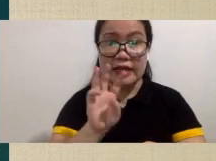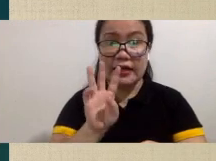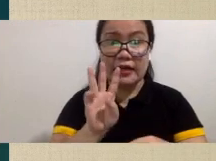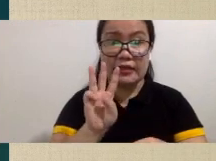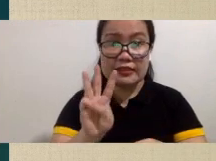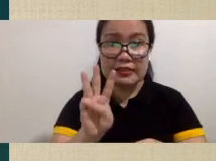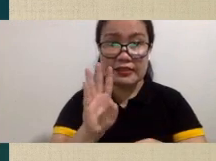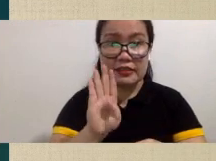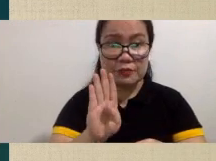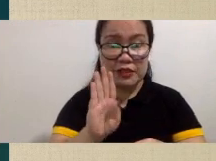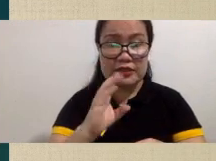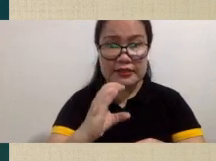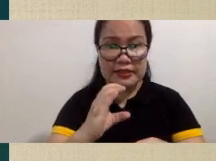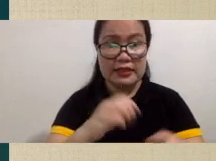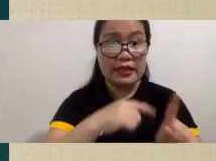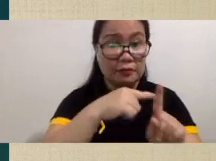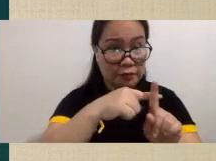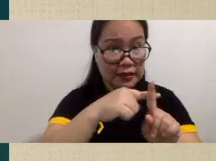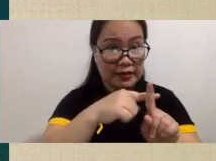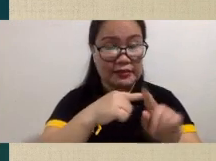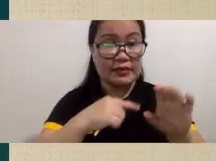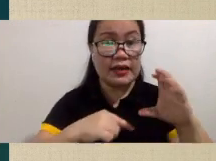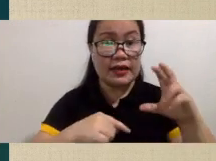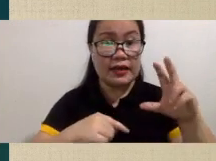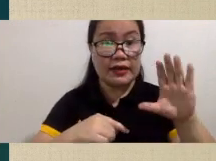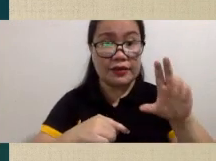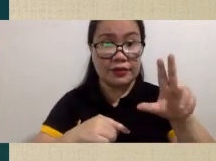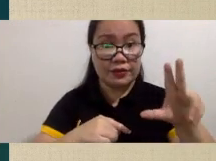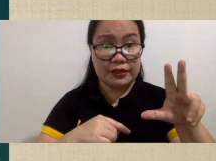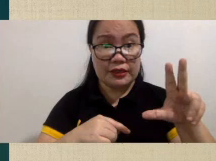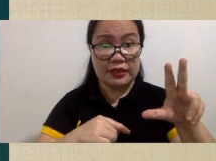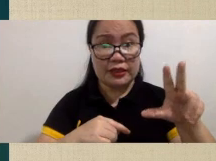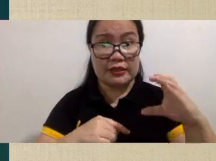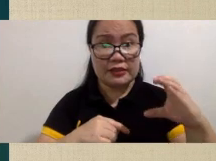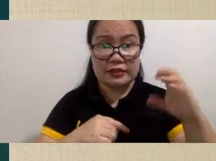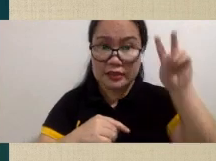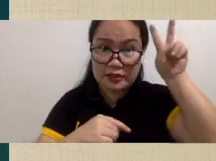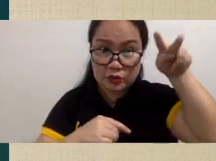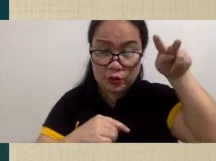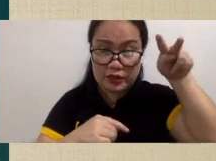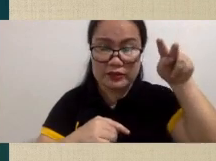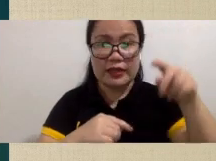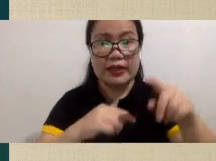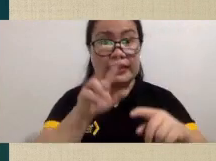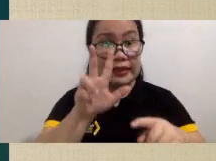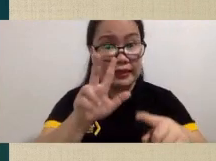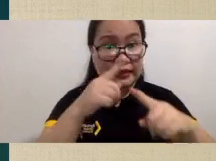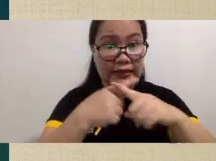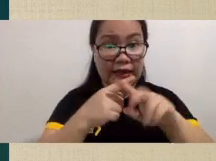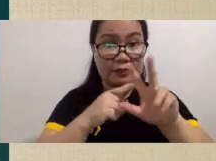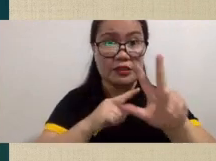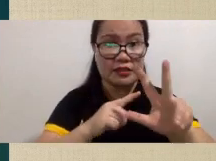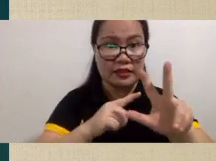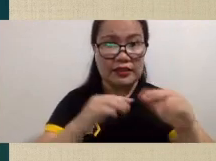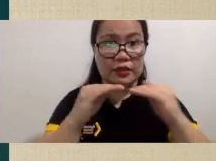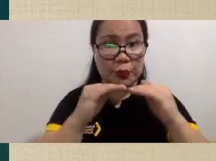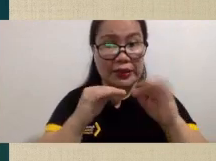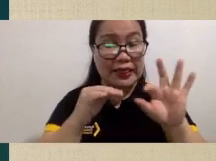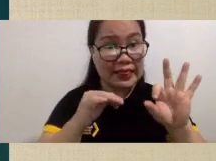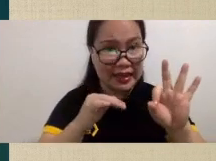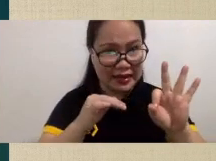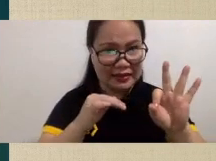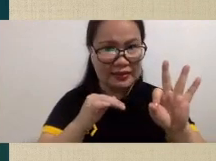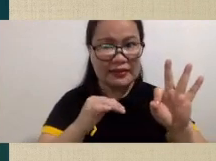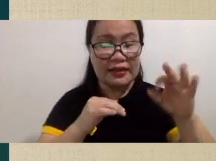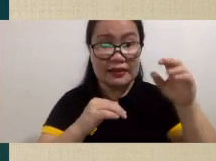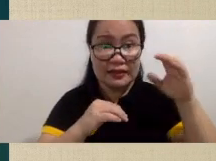and c. And then, plus, so 3 squared, simplify natin si 3 squared, that is 3 times 3,